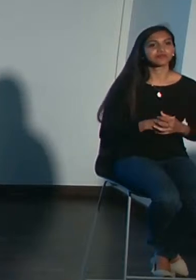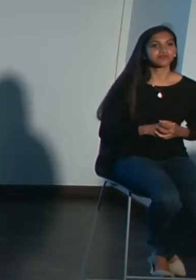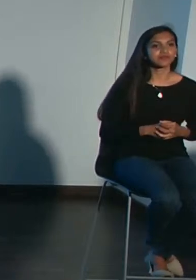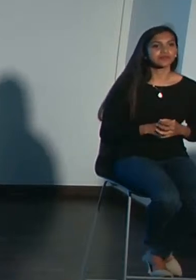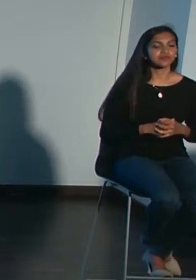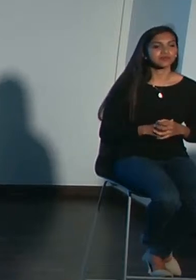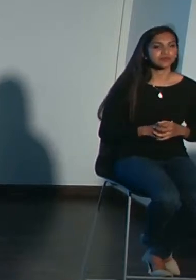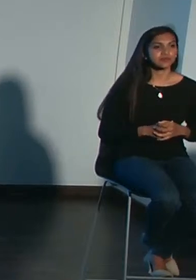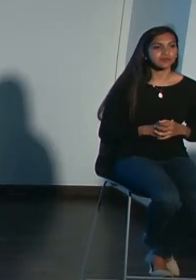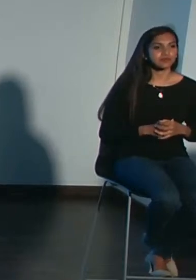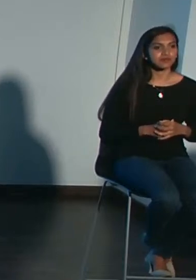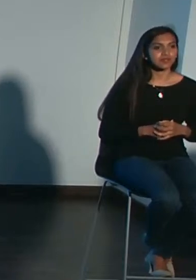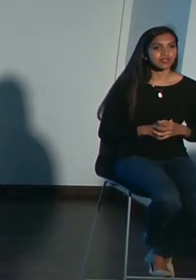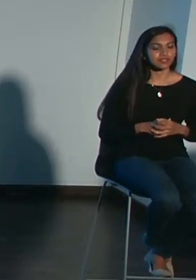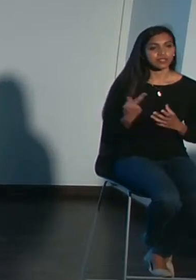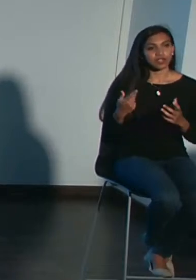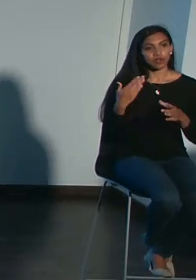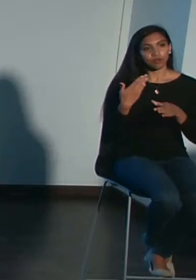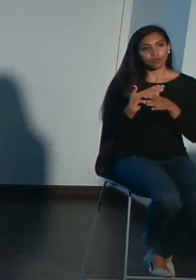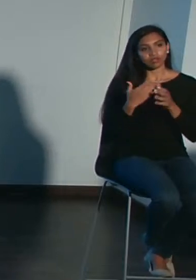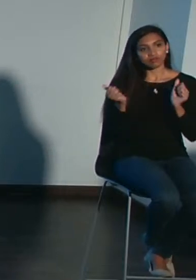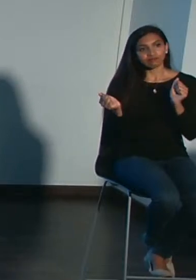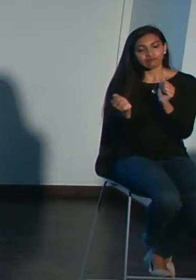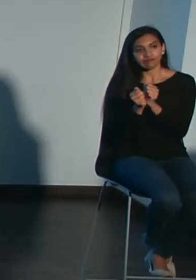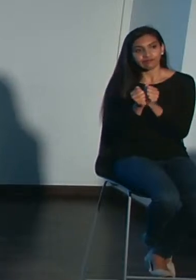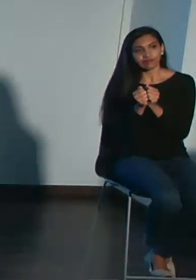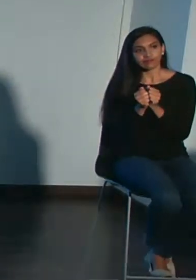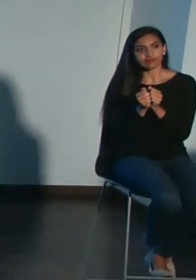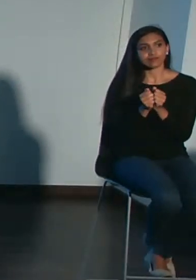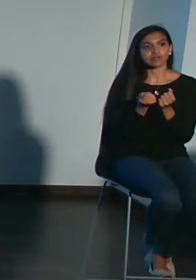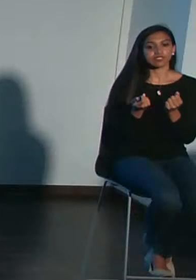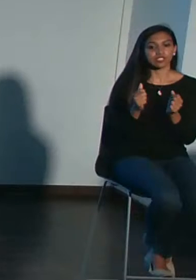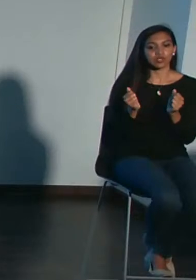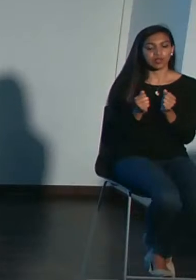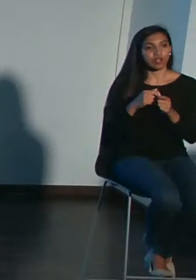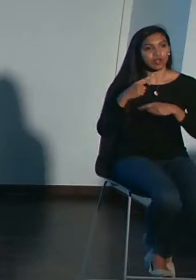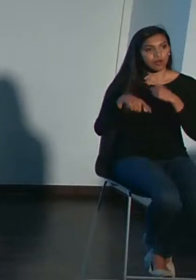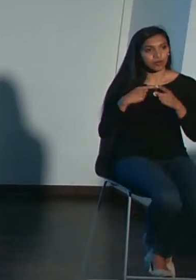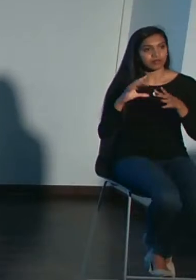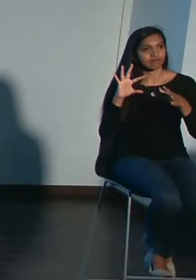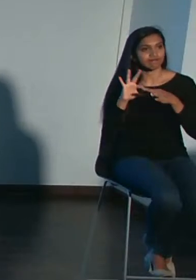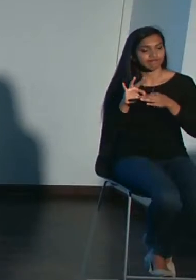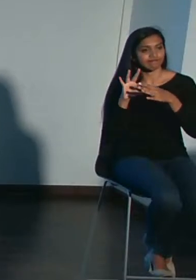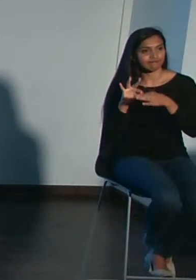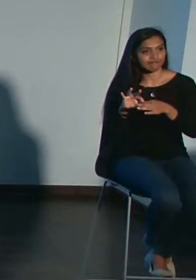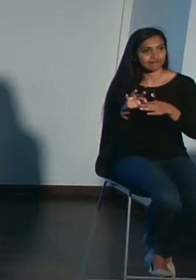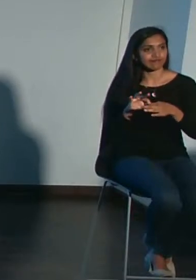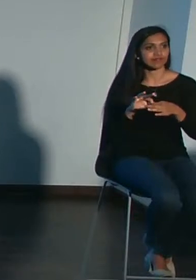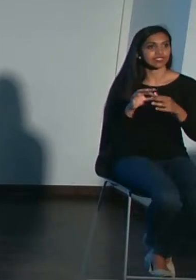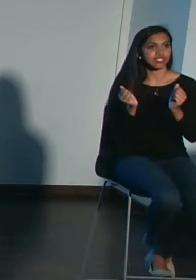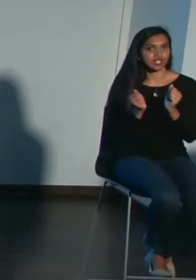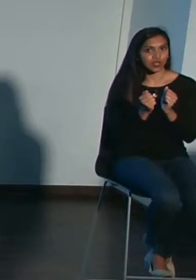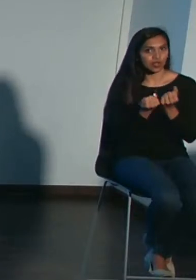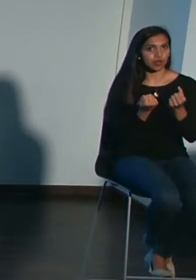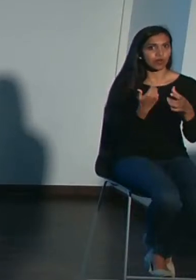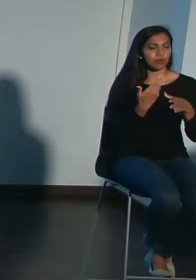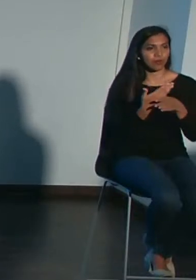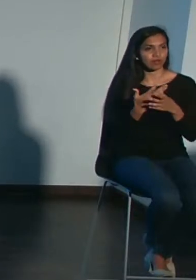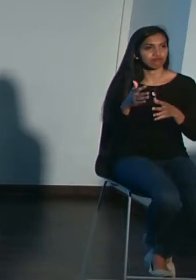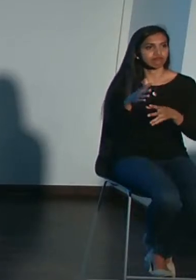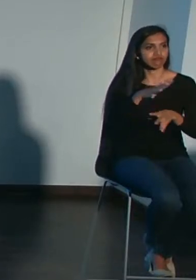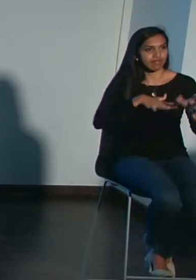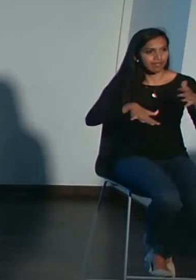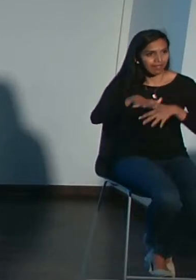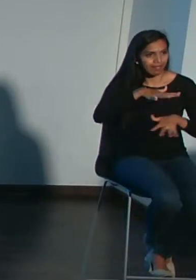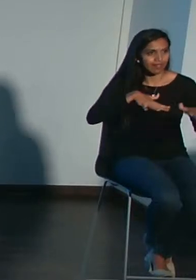of working together, of being together, of existing, coexisting in the same